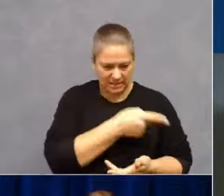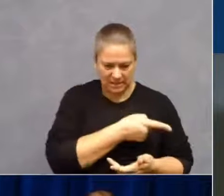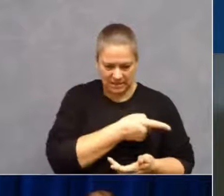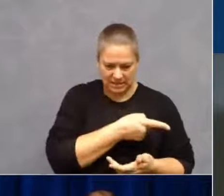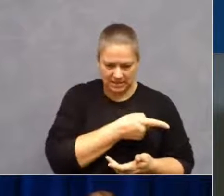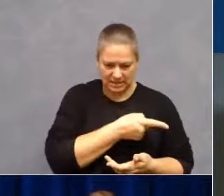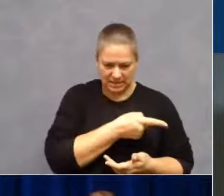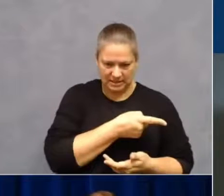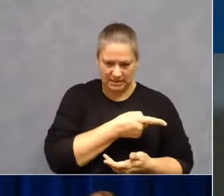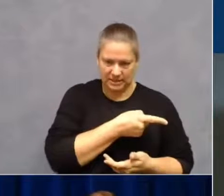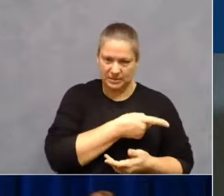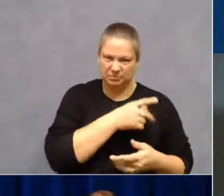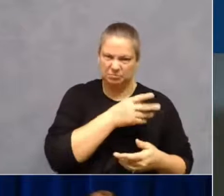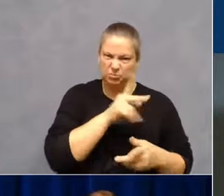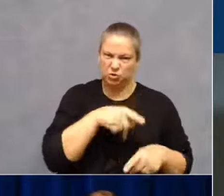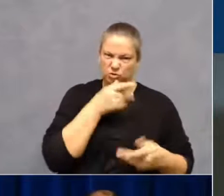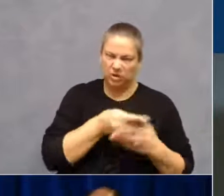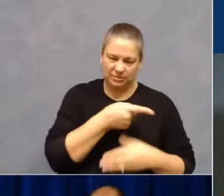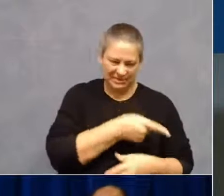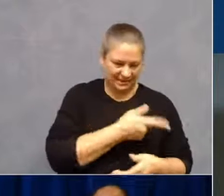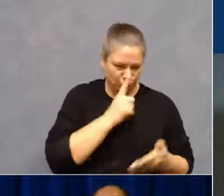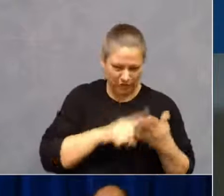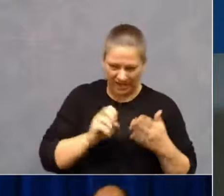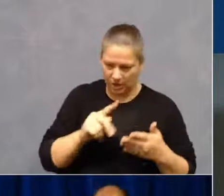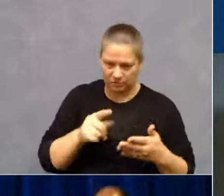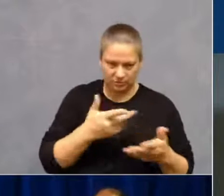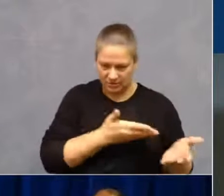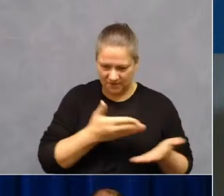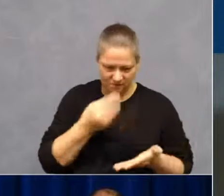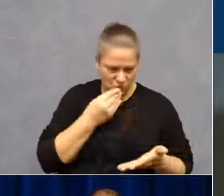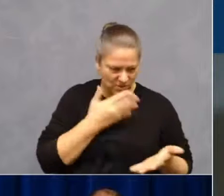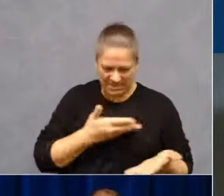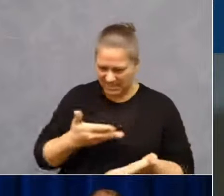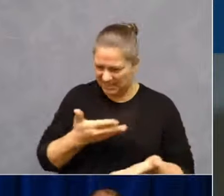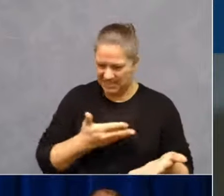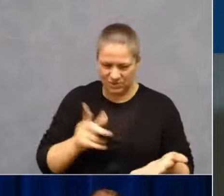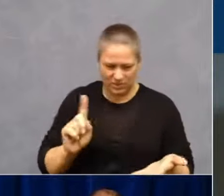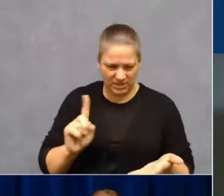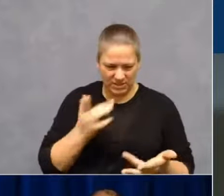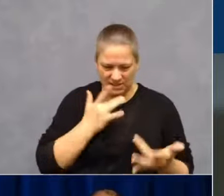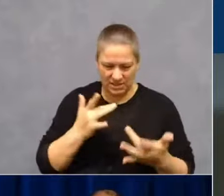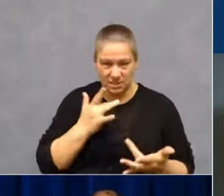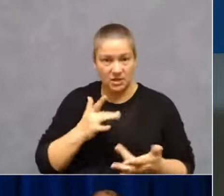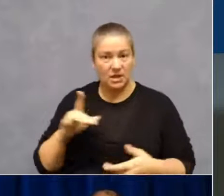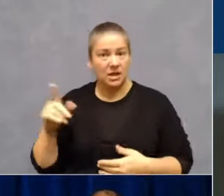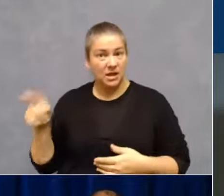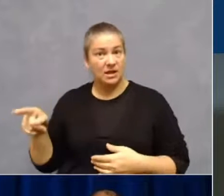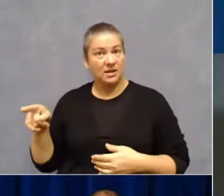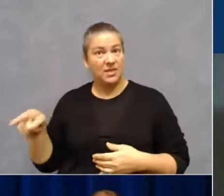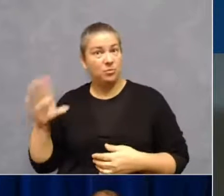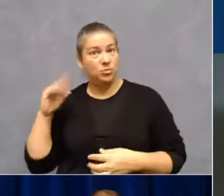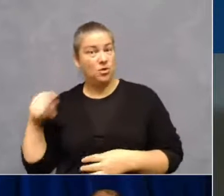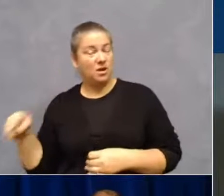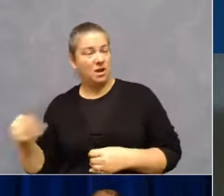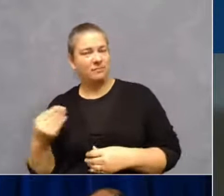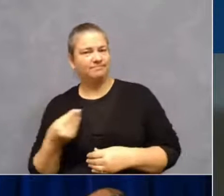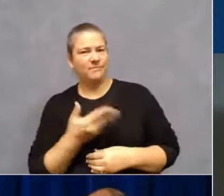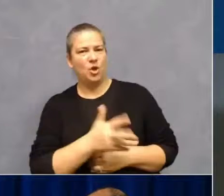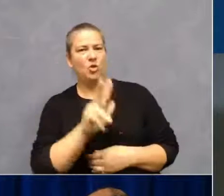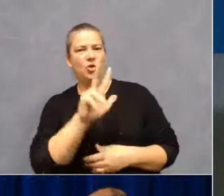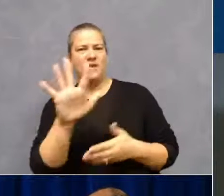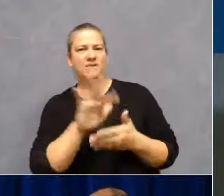checking out. Theo provided $35 of his own money to help him get all the